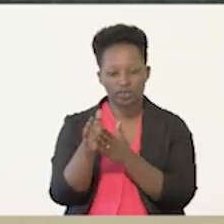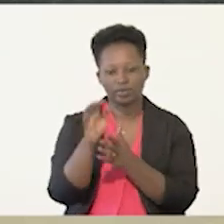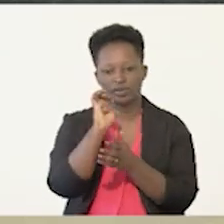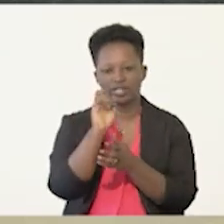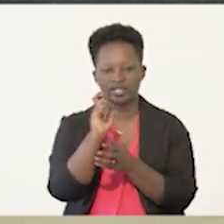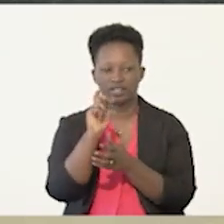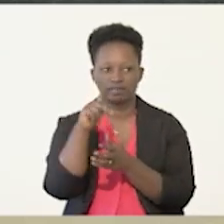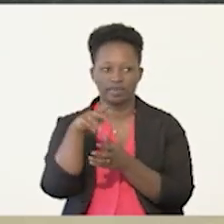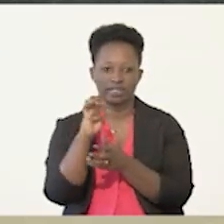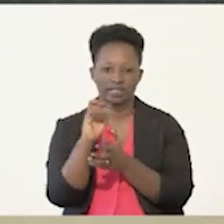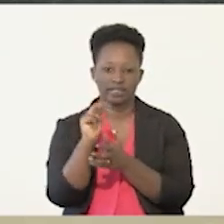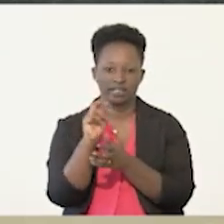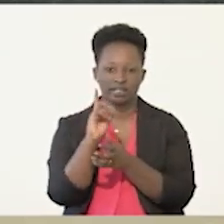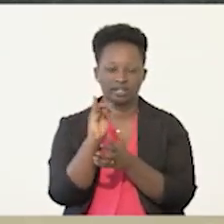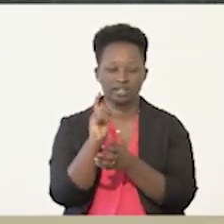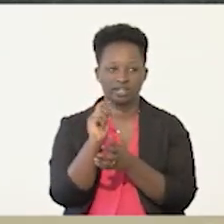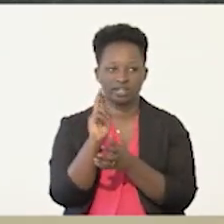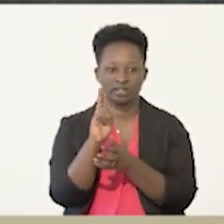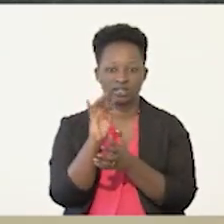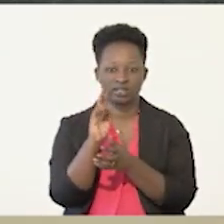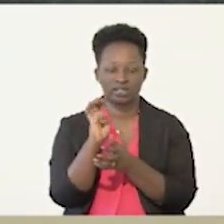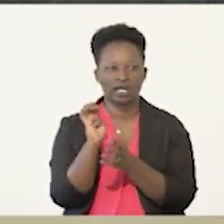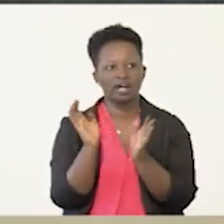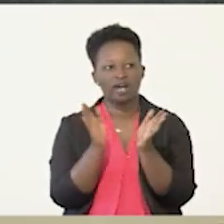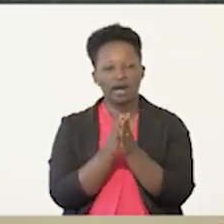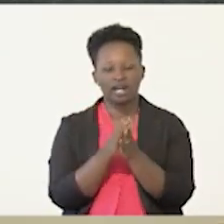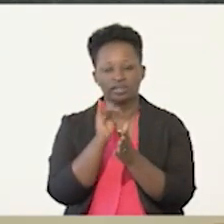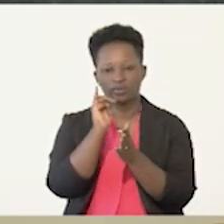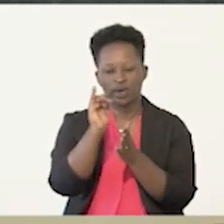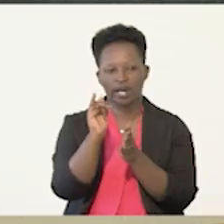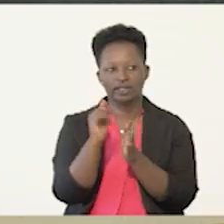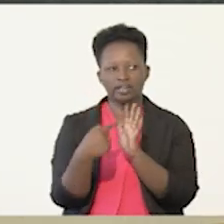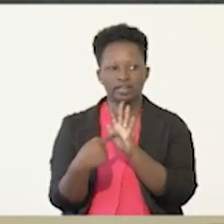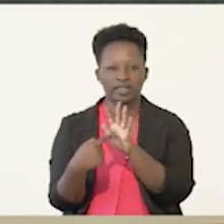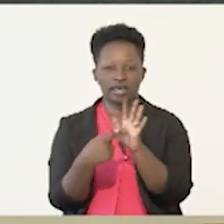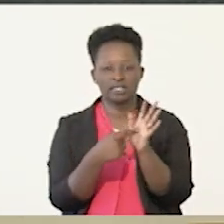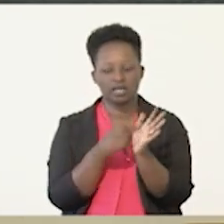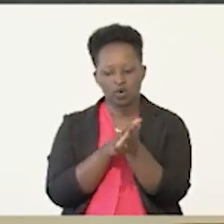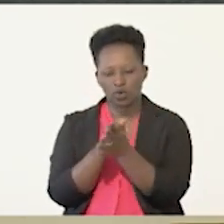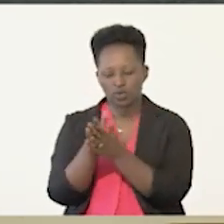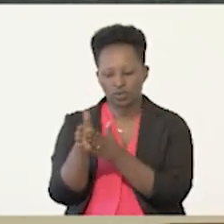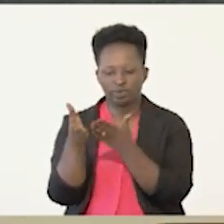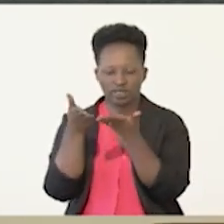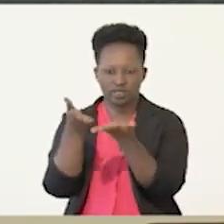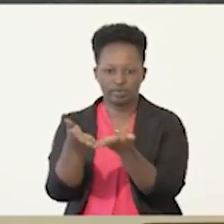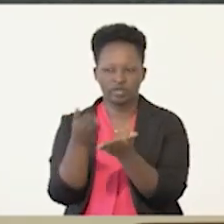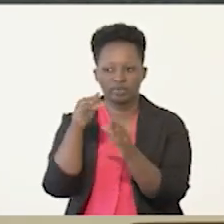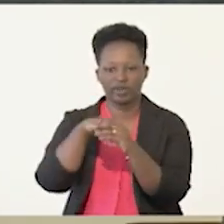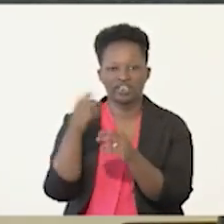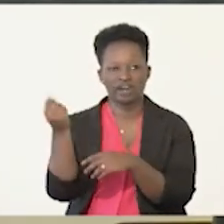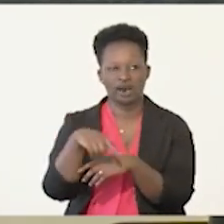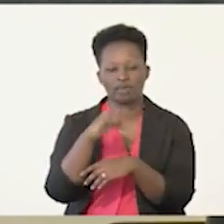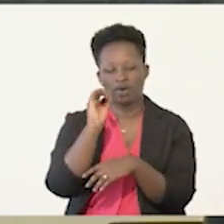expenditure and Y represents the consumer's disposable income, the disposable